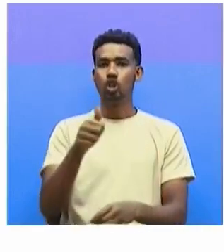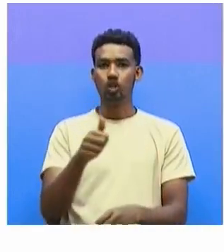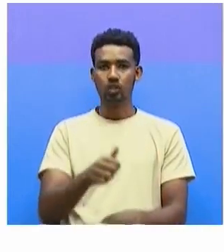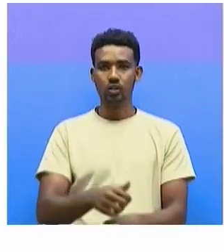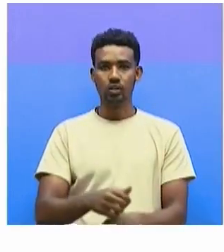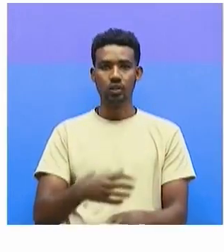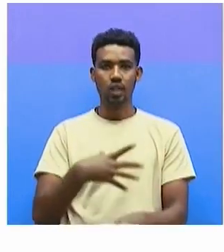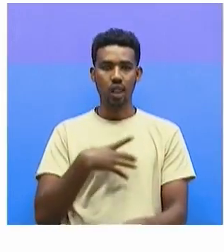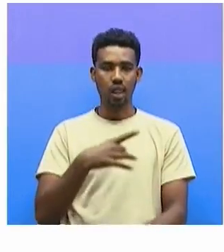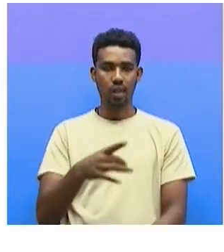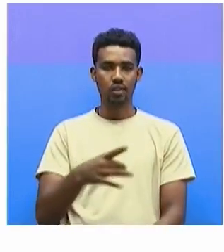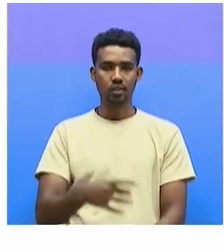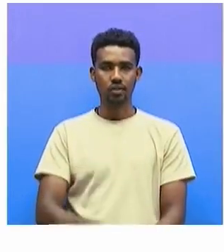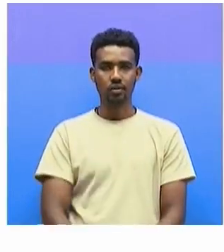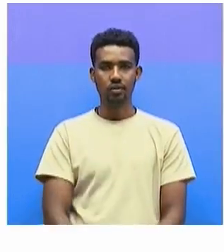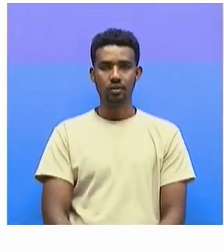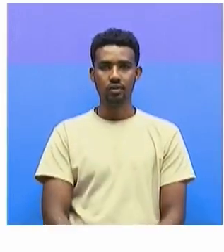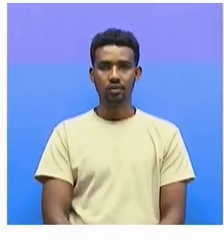like.